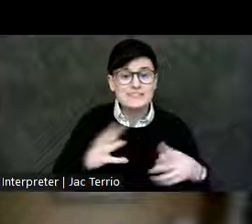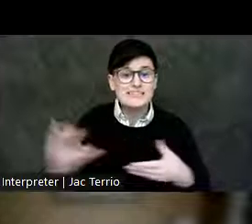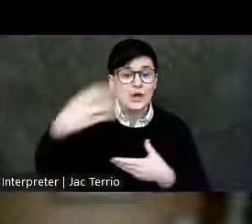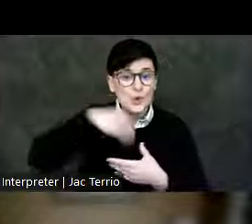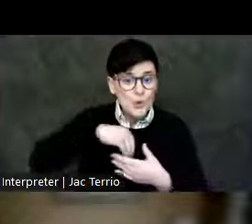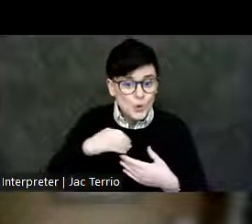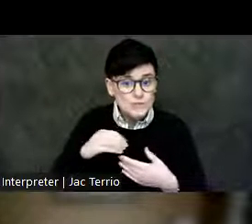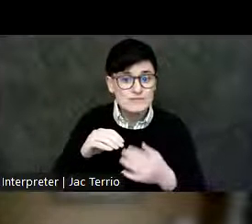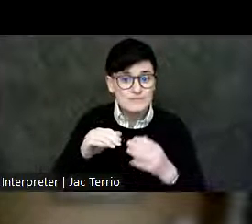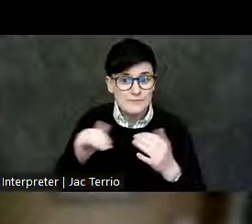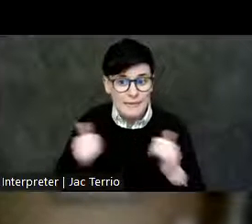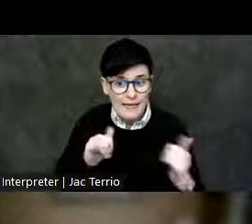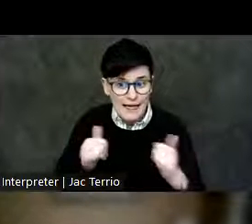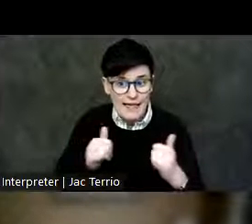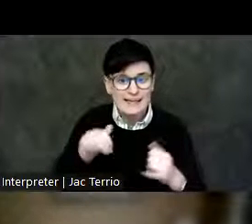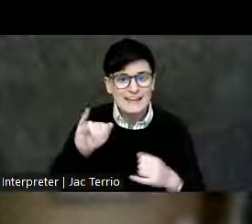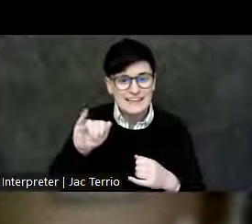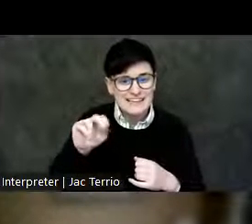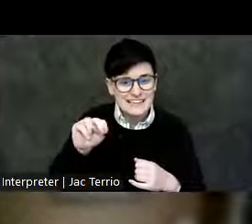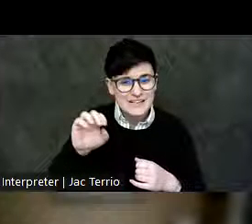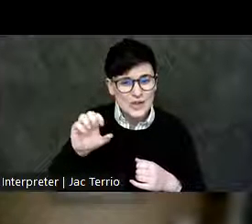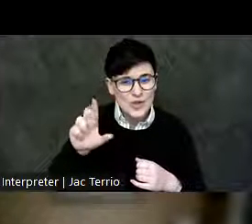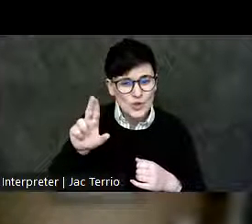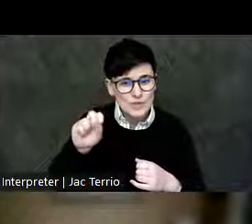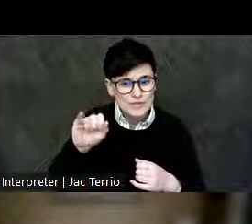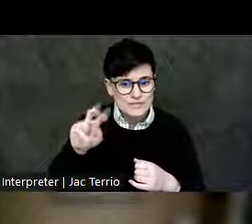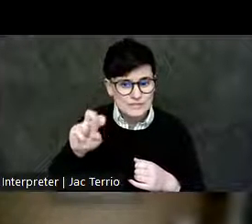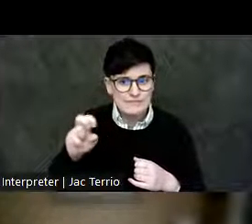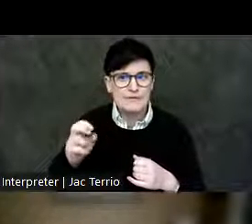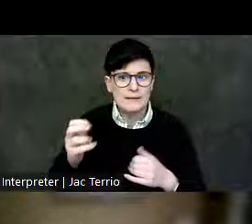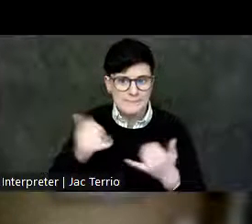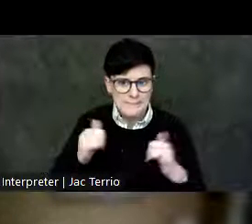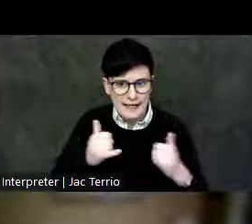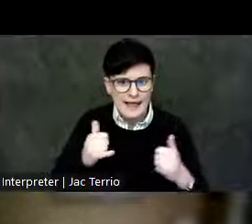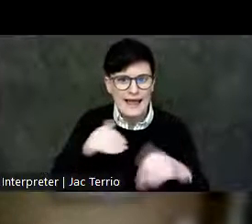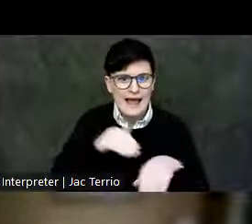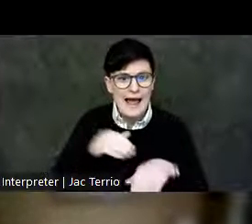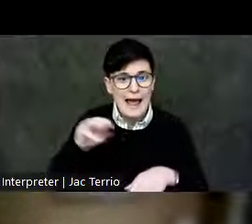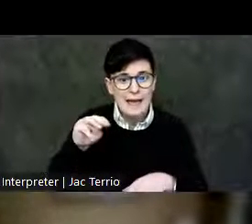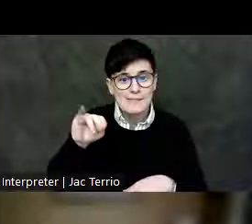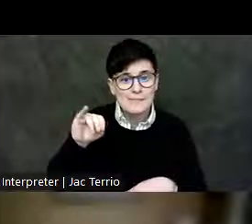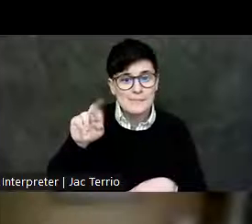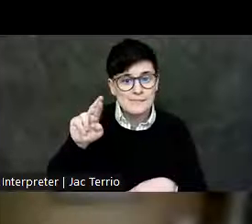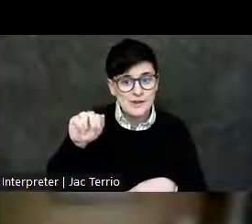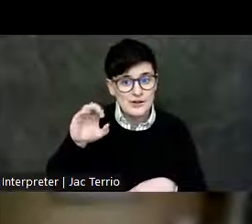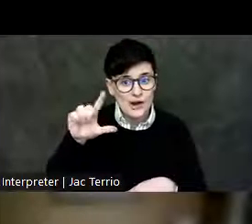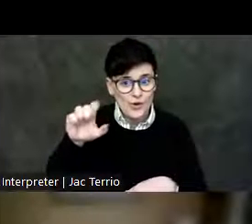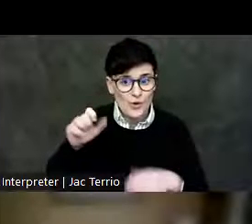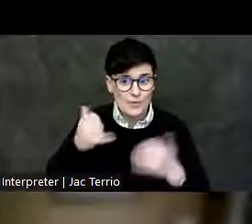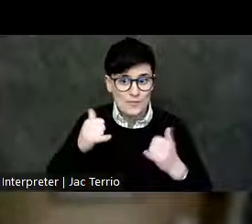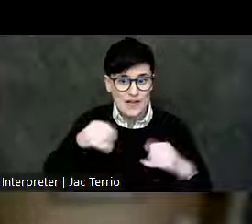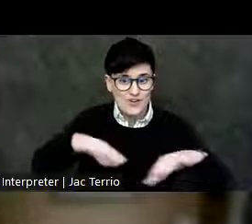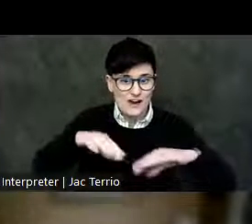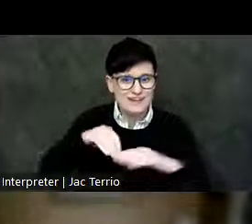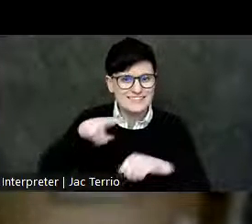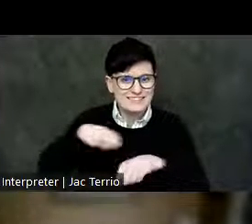A lot of these materials are available at Legacy Playground in Nashua, New Hampshire. So when I did this talk before, it was for New Hampshire